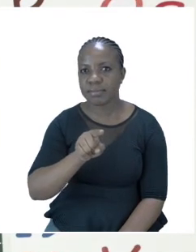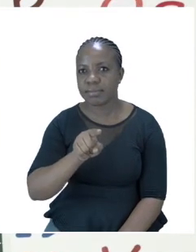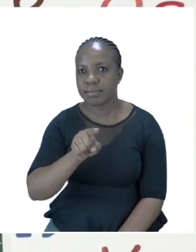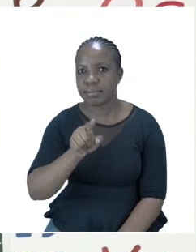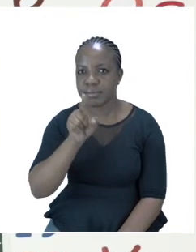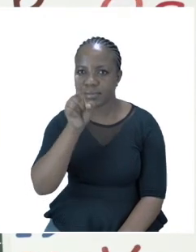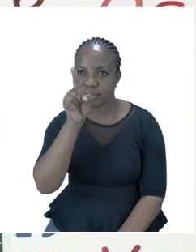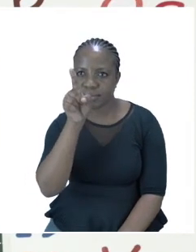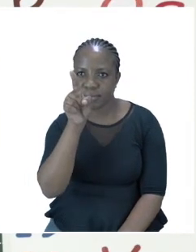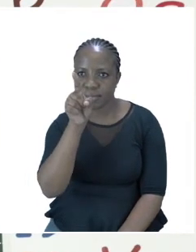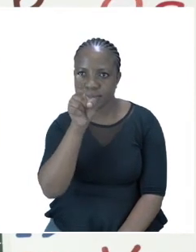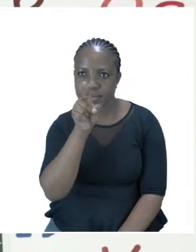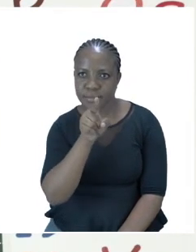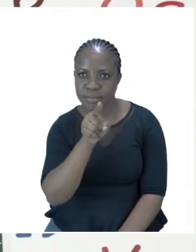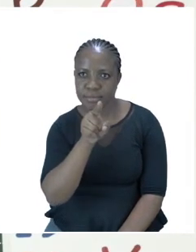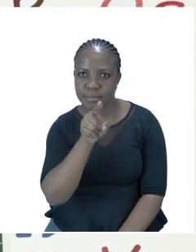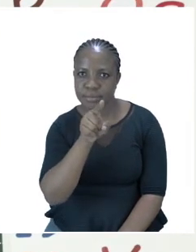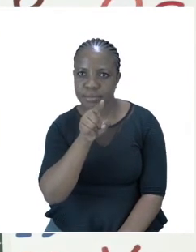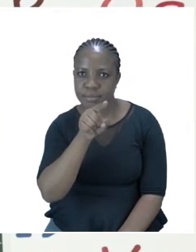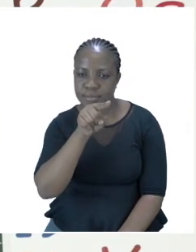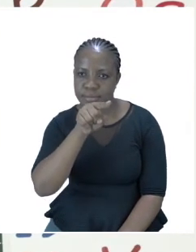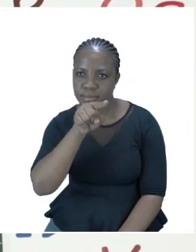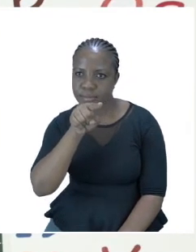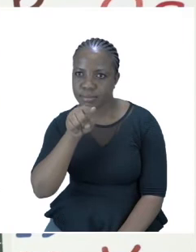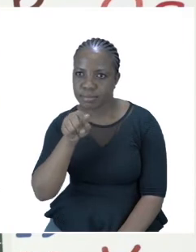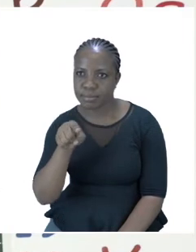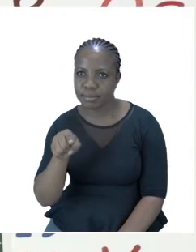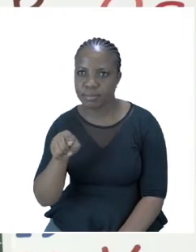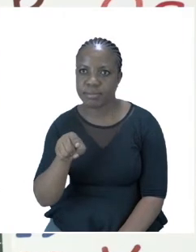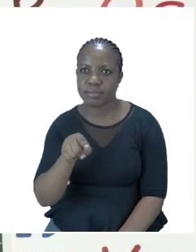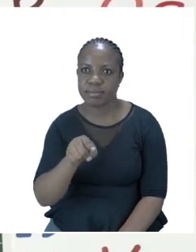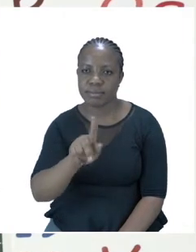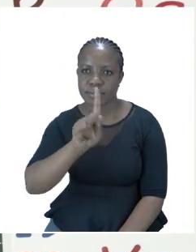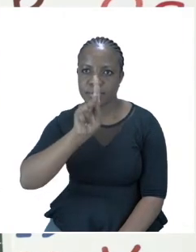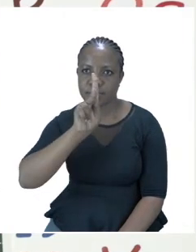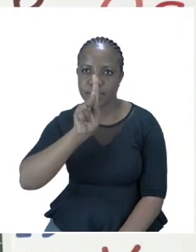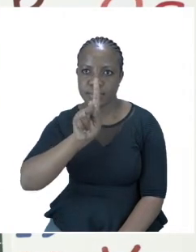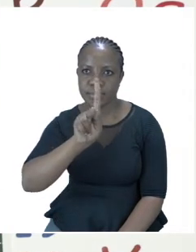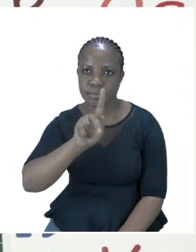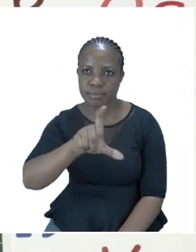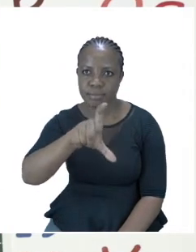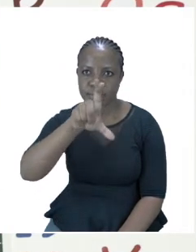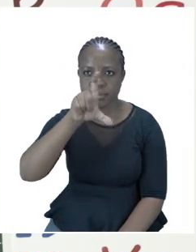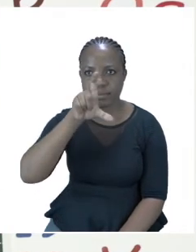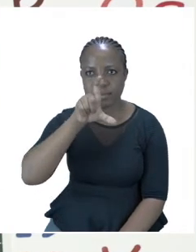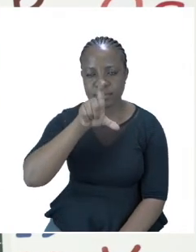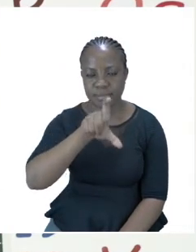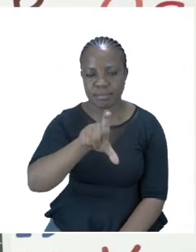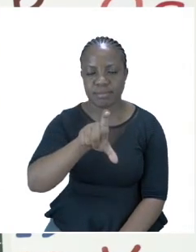arm high in the air and his feet touching the ground. This is capital letter